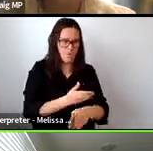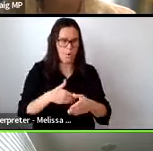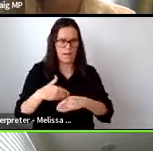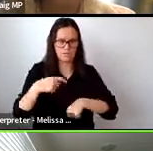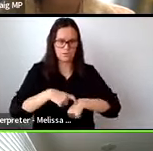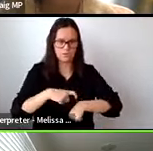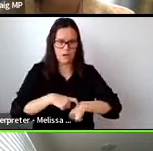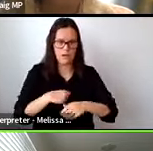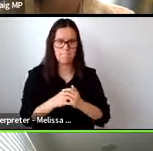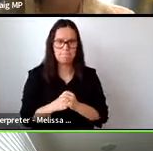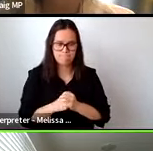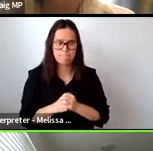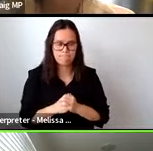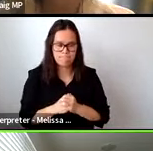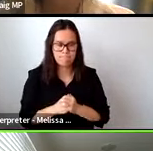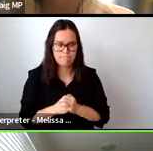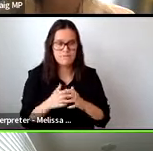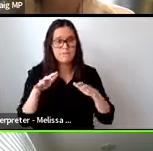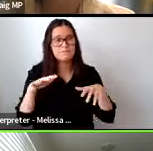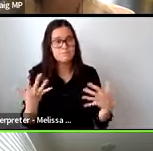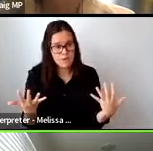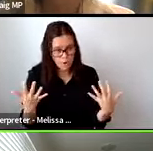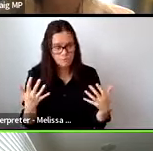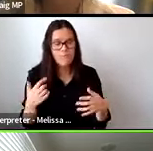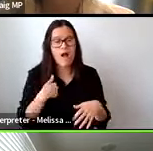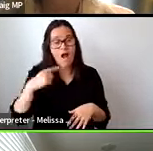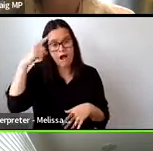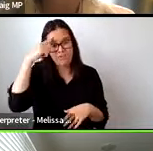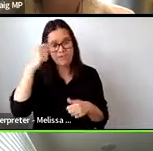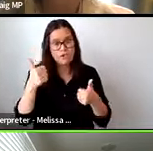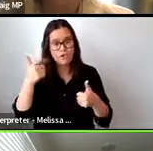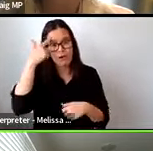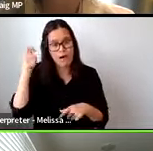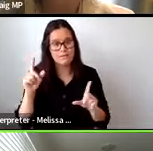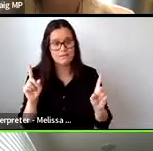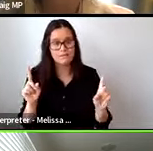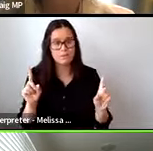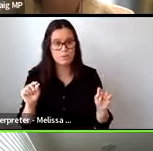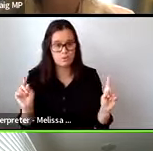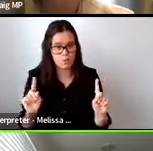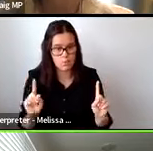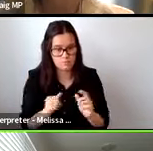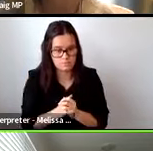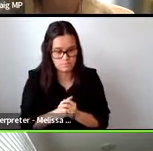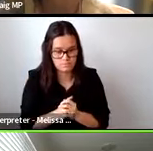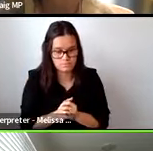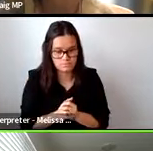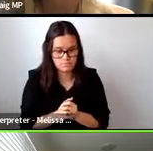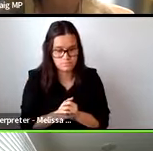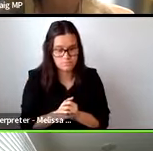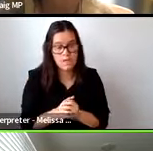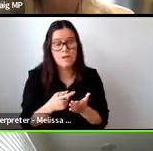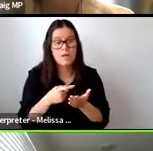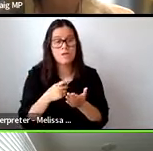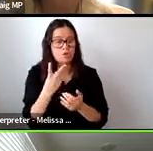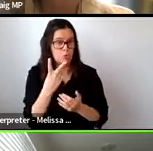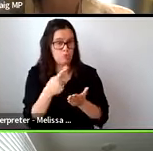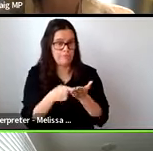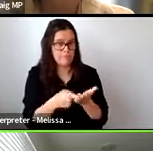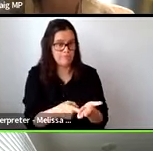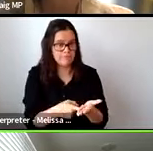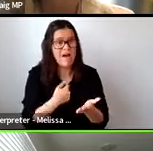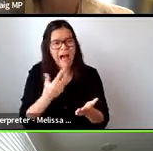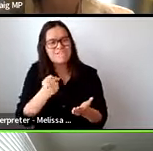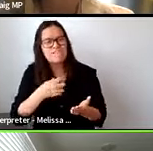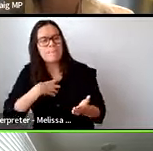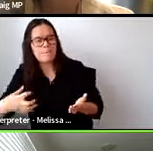your intent is, would be to do two things, just as a start. Now, these are not the only things I recommend, but I'm going to gamble